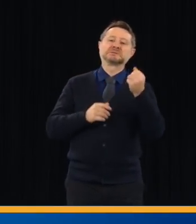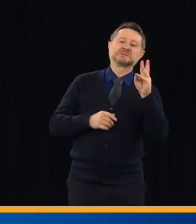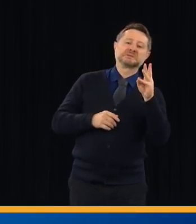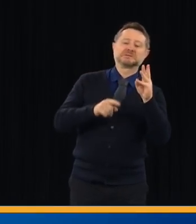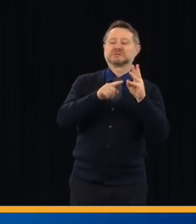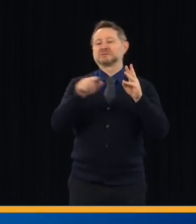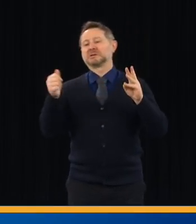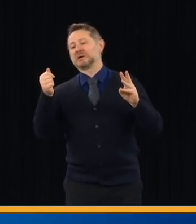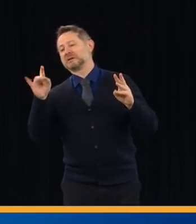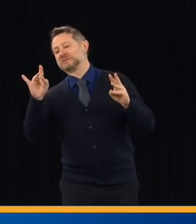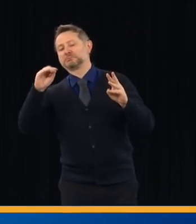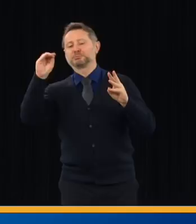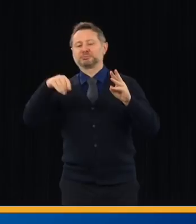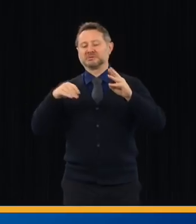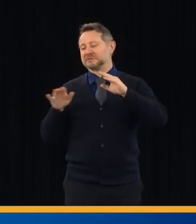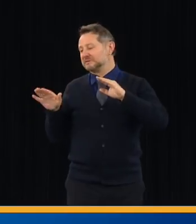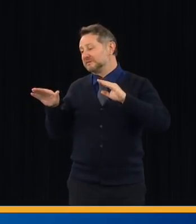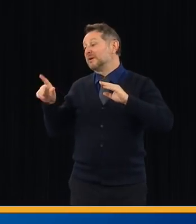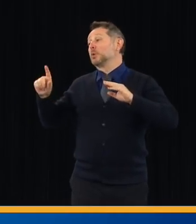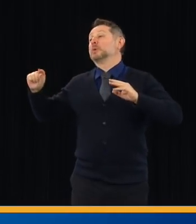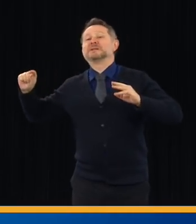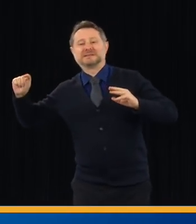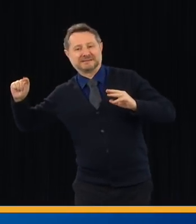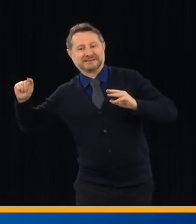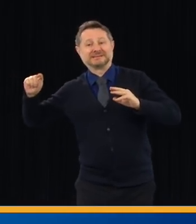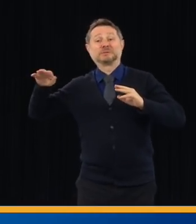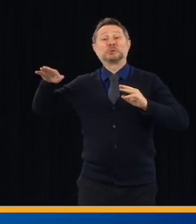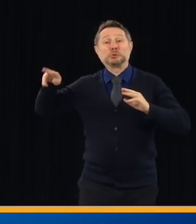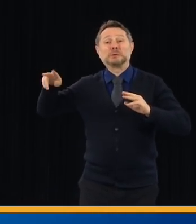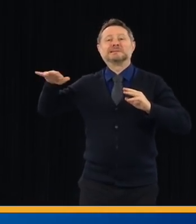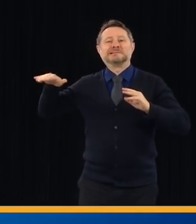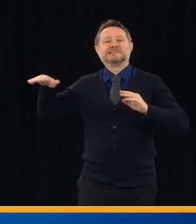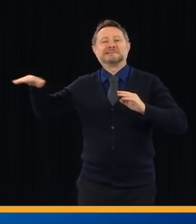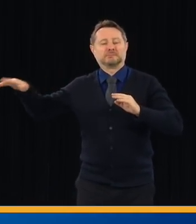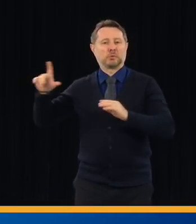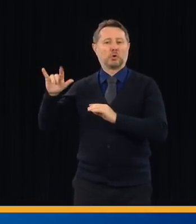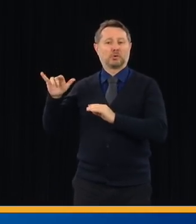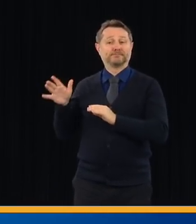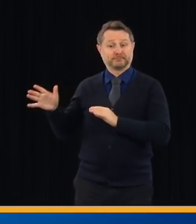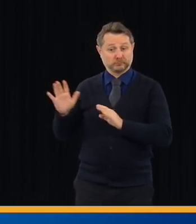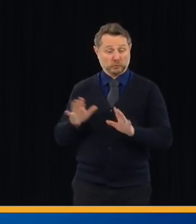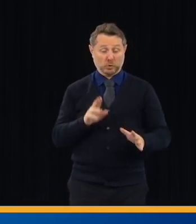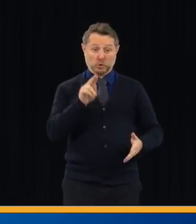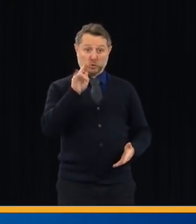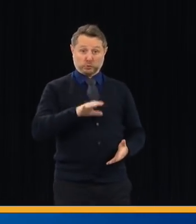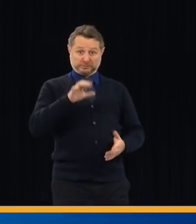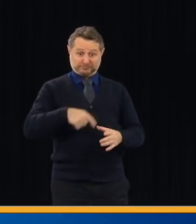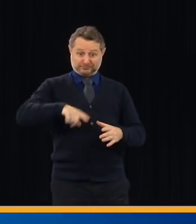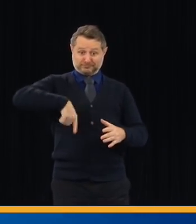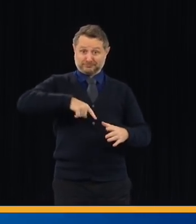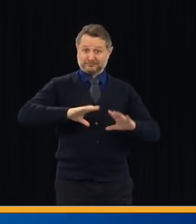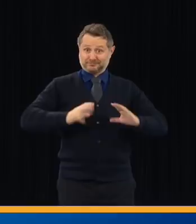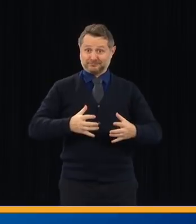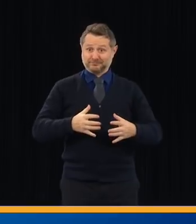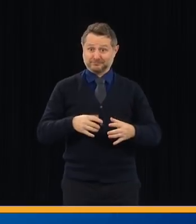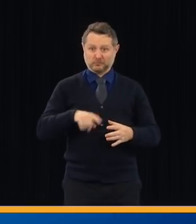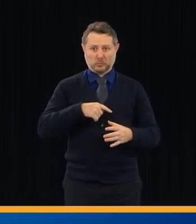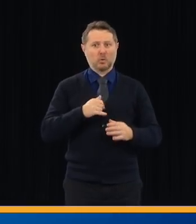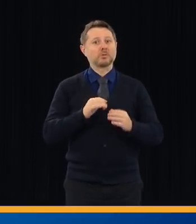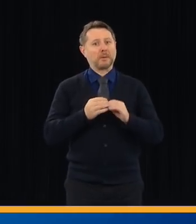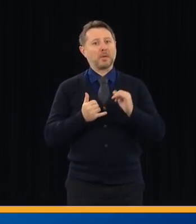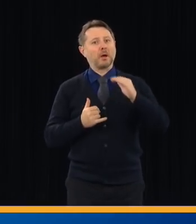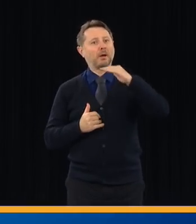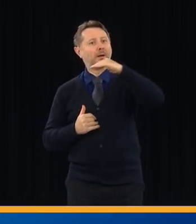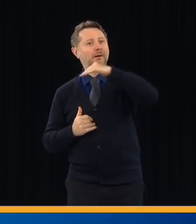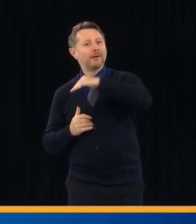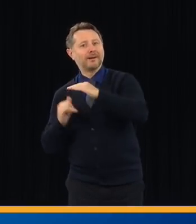to 19% to 20% to 22%. New York City is actually dropping as